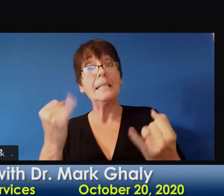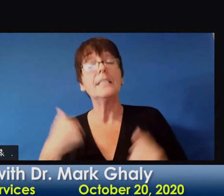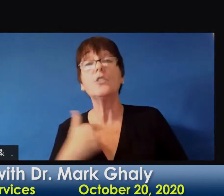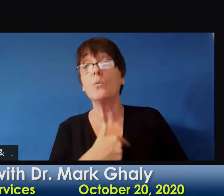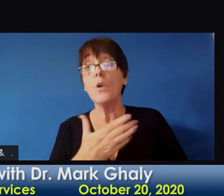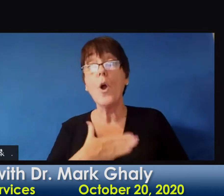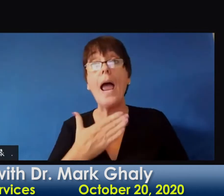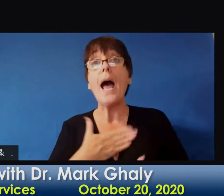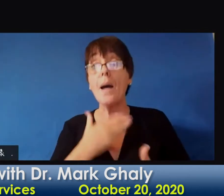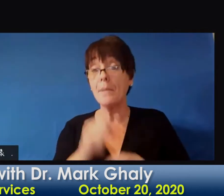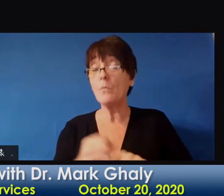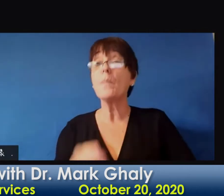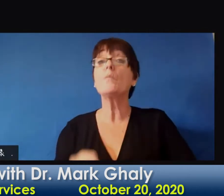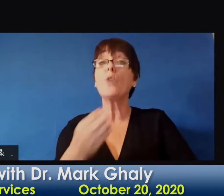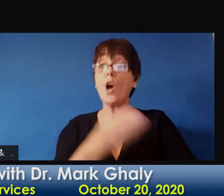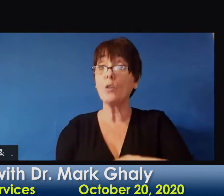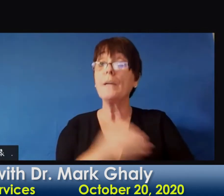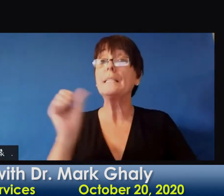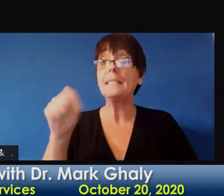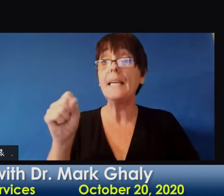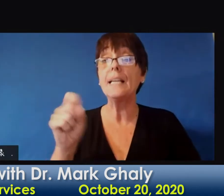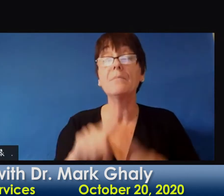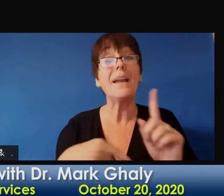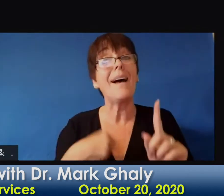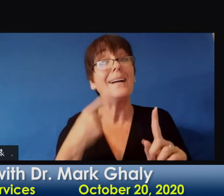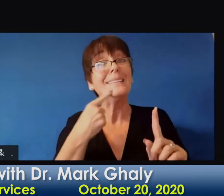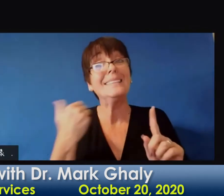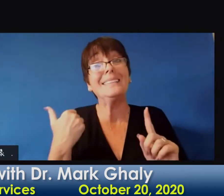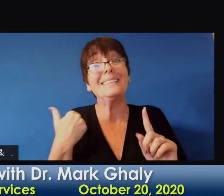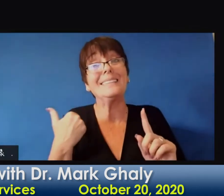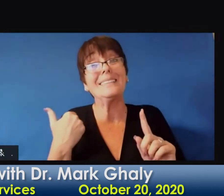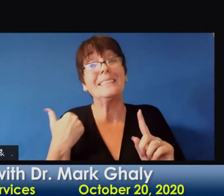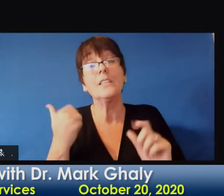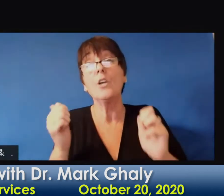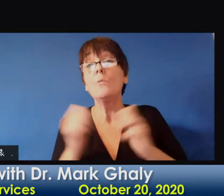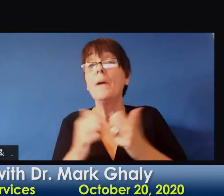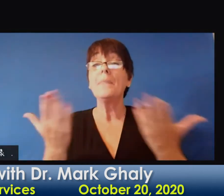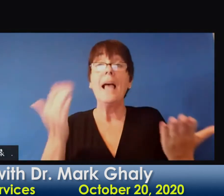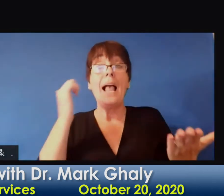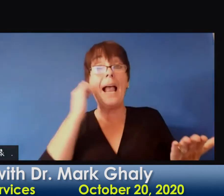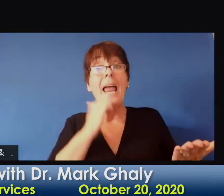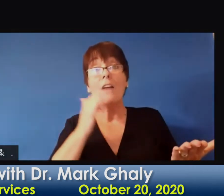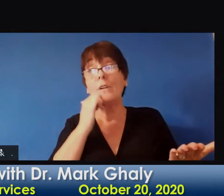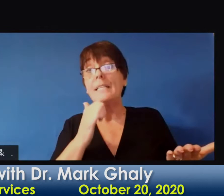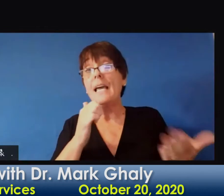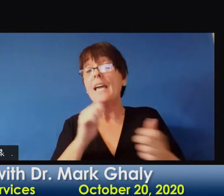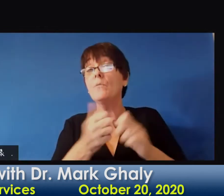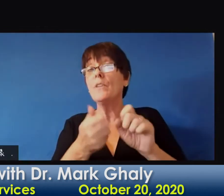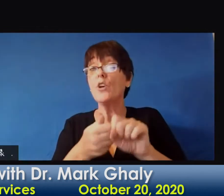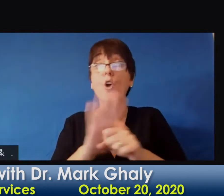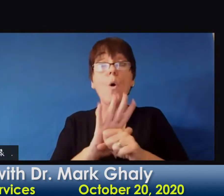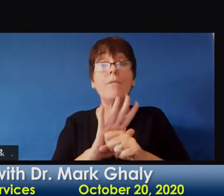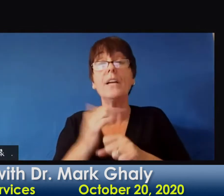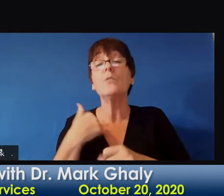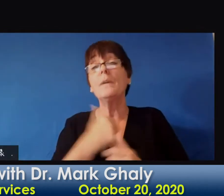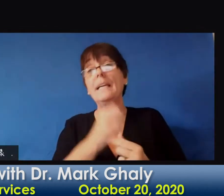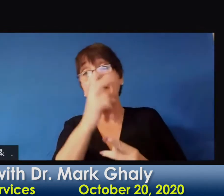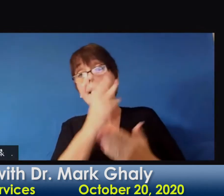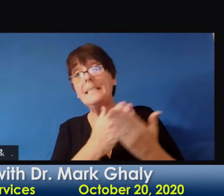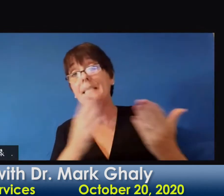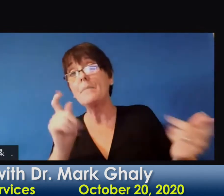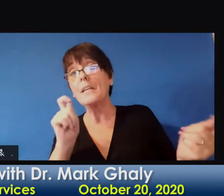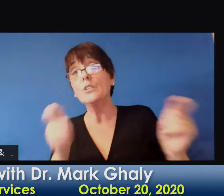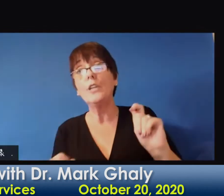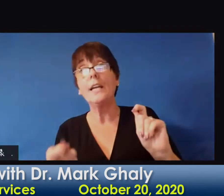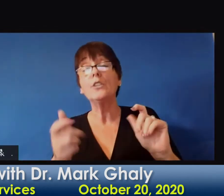the progress that we've made. But as I said earlier, with every day in COVID, we can see something change, and